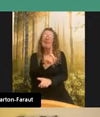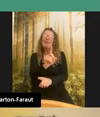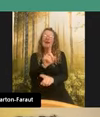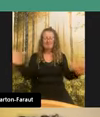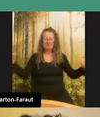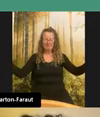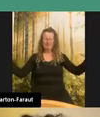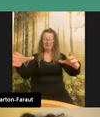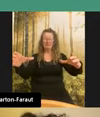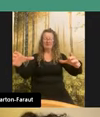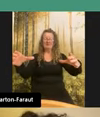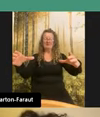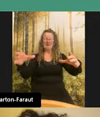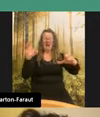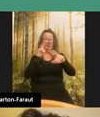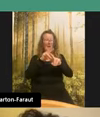in one space to just see